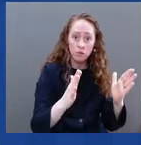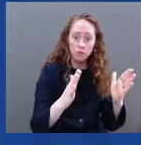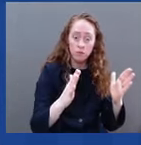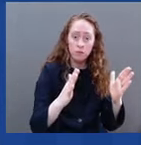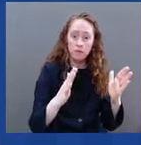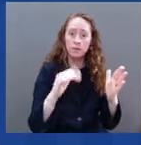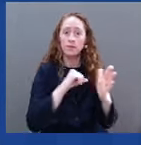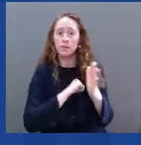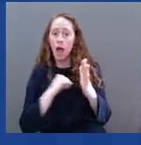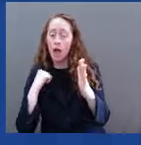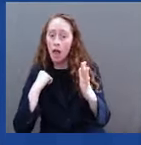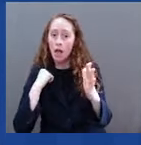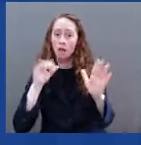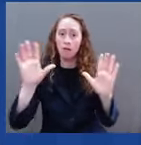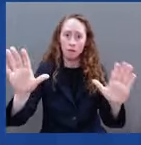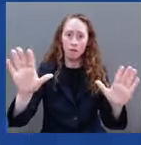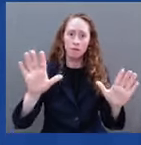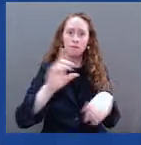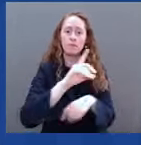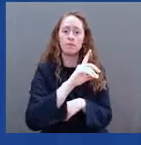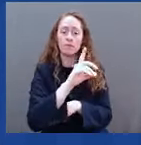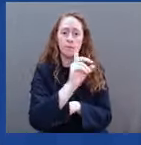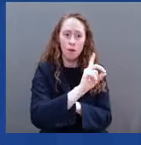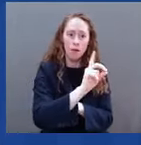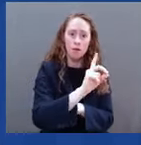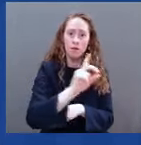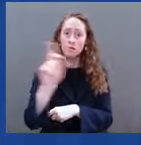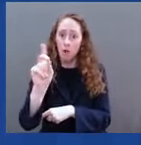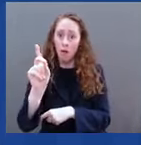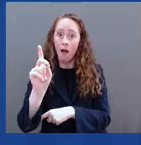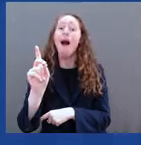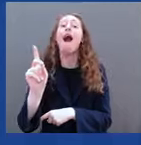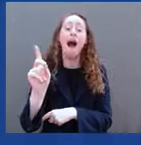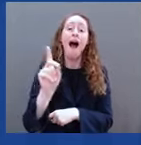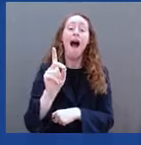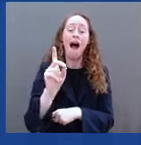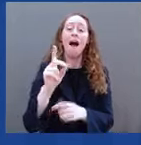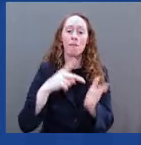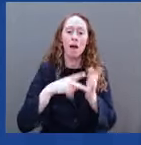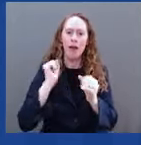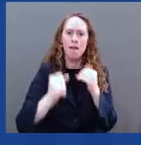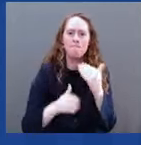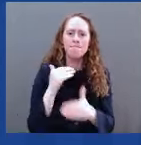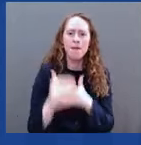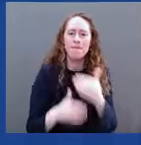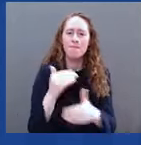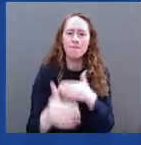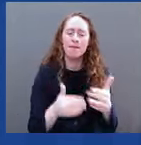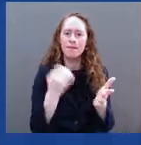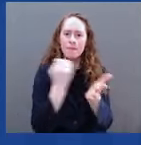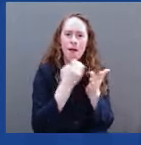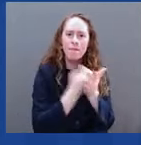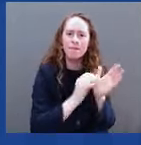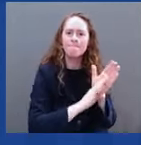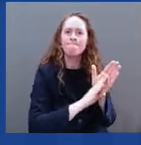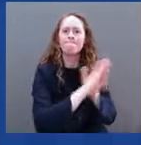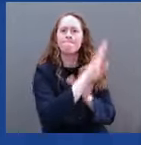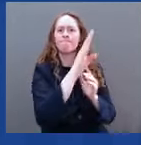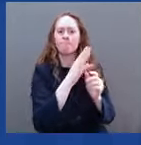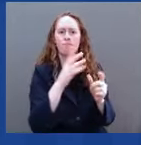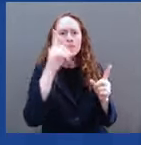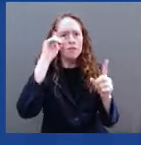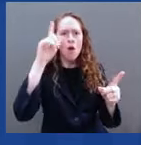to do in terms of grow the economy and deal in a rational way with American foreign policy and lead the